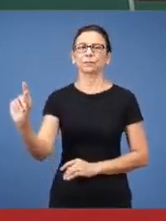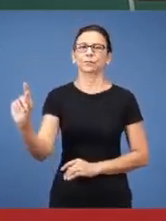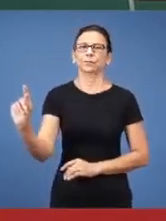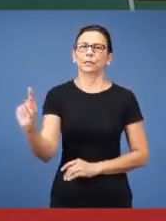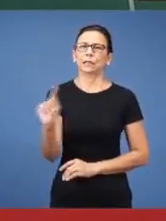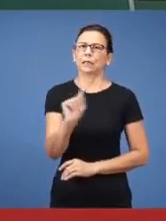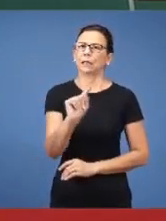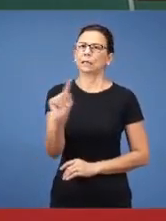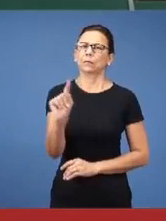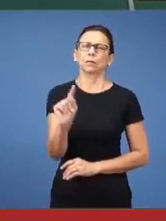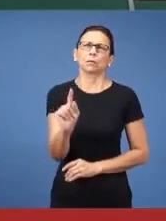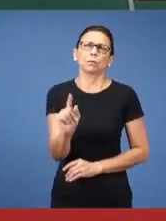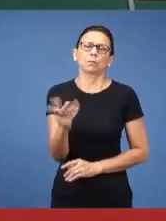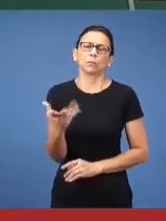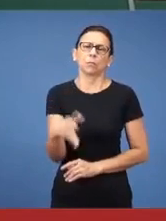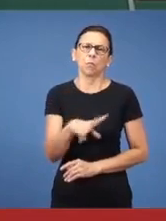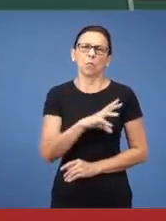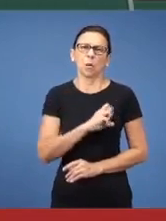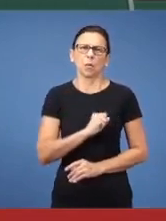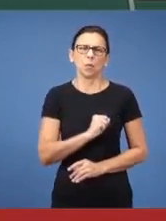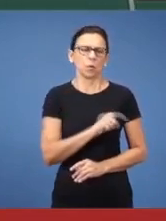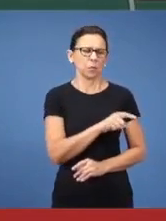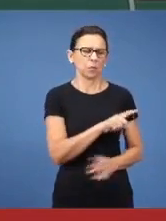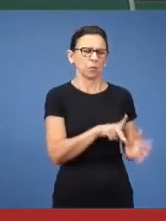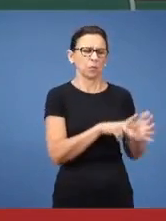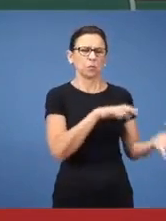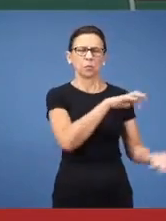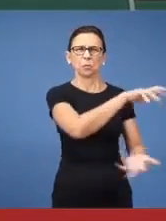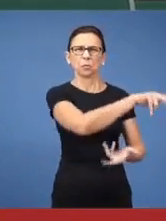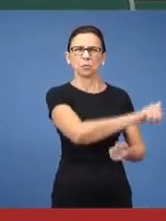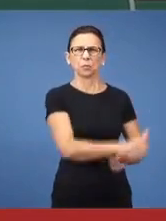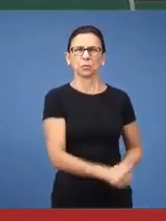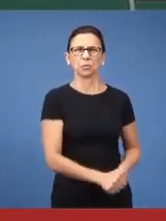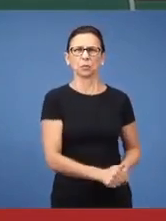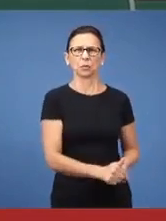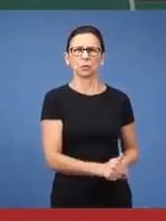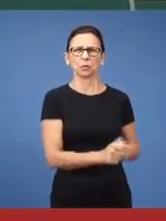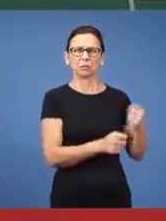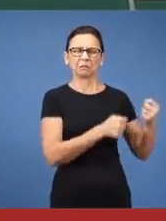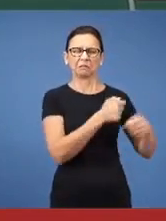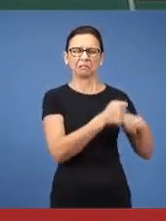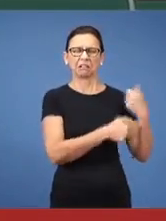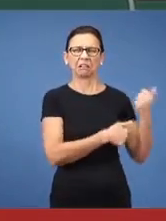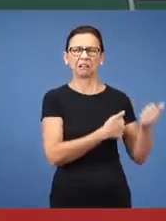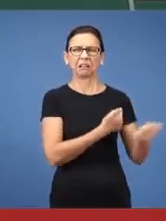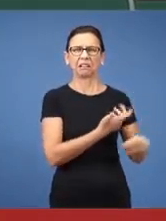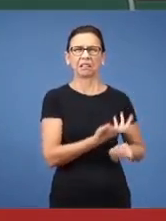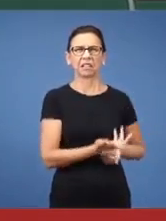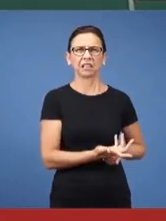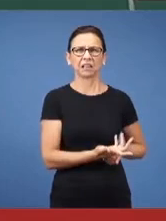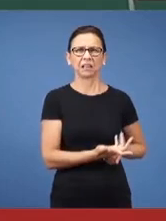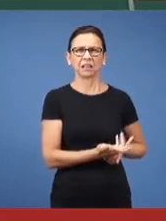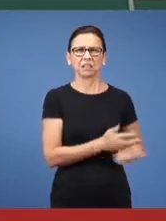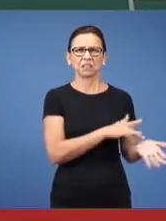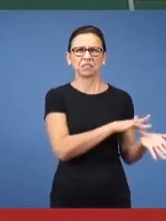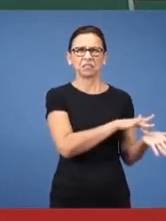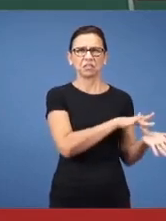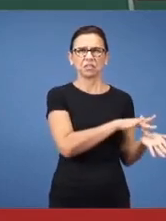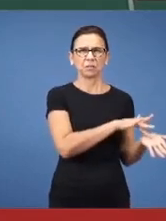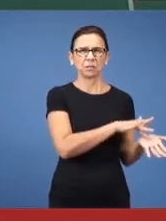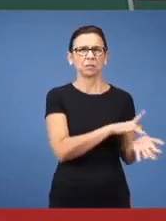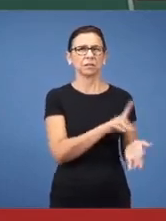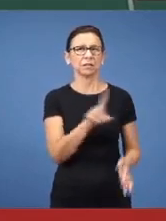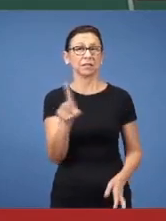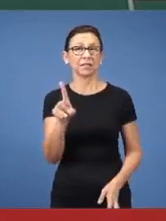is an eternal love. It's not the love of the world. It's not a love of a couple that needs